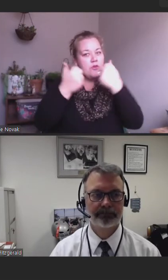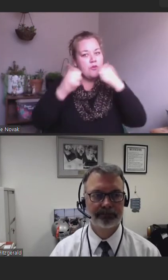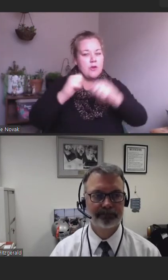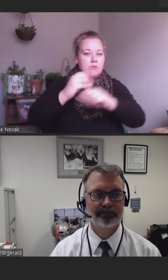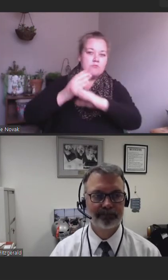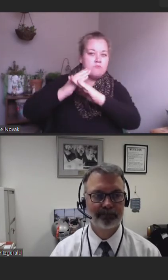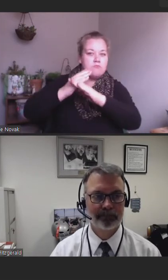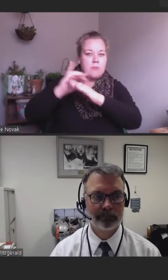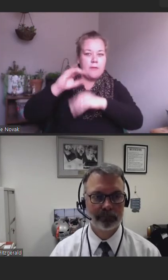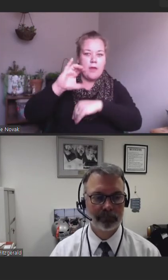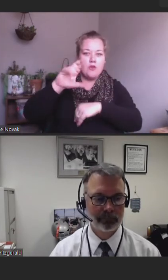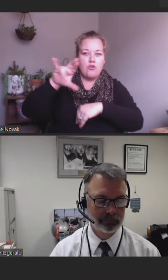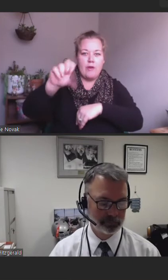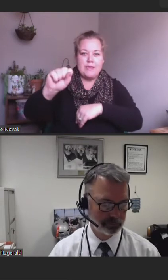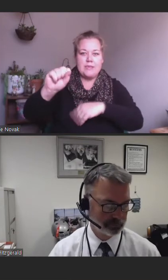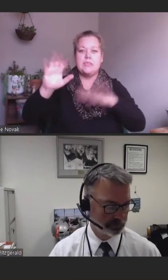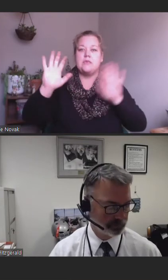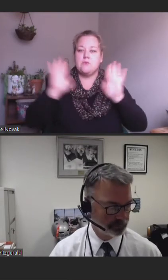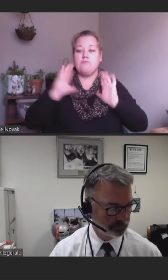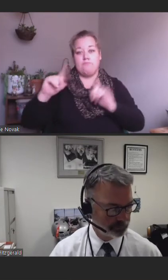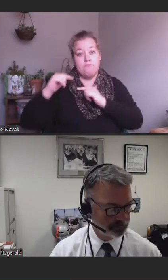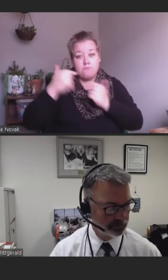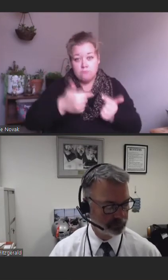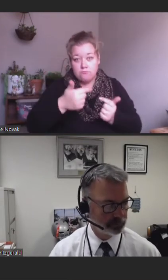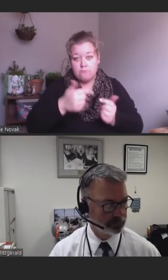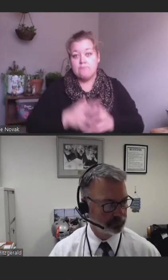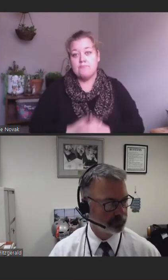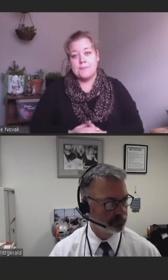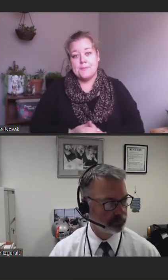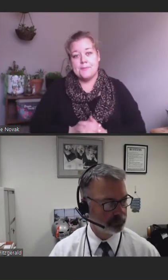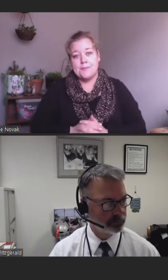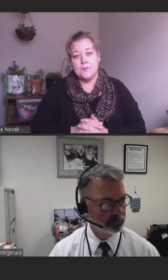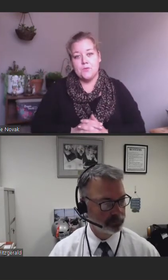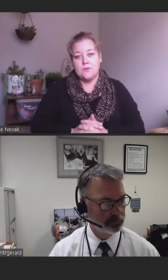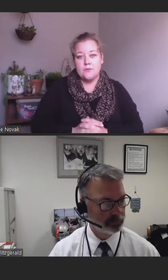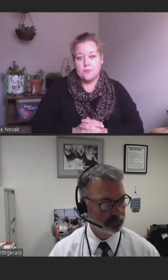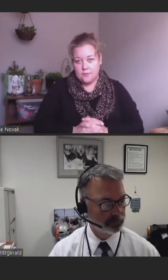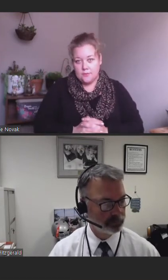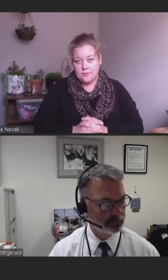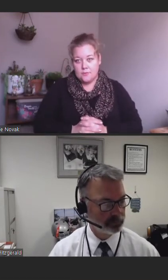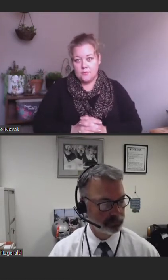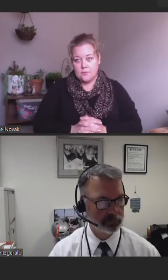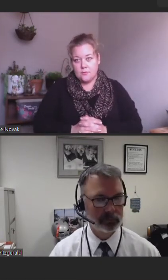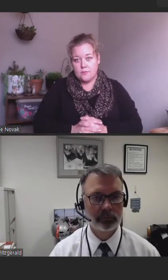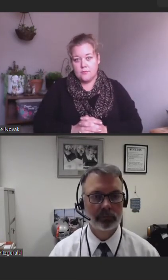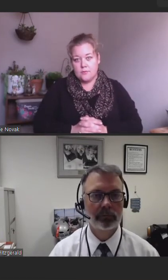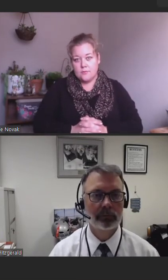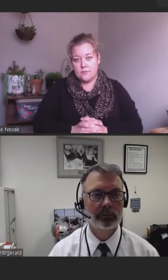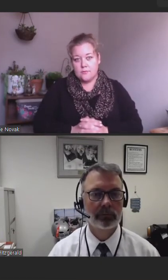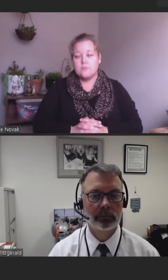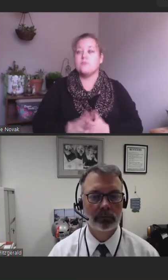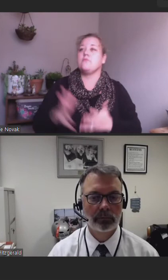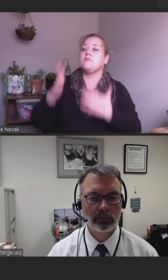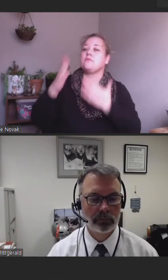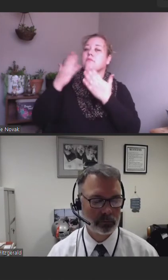that, I'll turn it back over. Yeah, thank you for those messages.